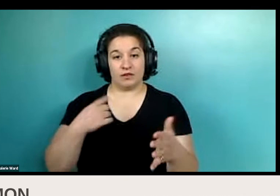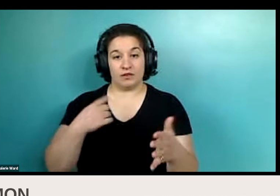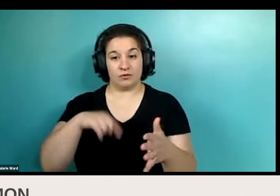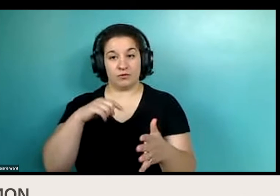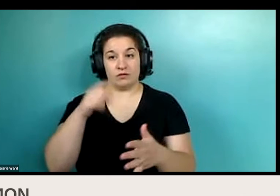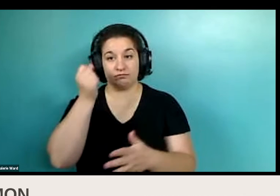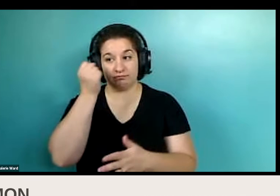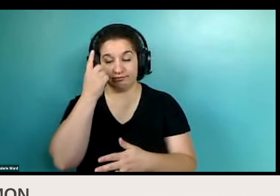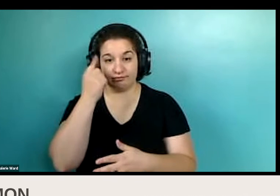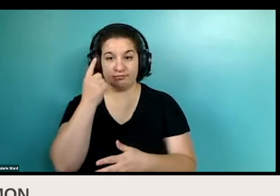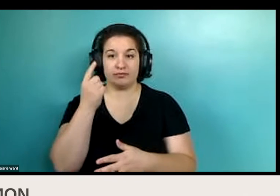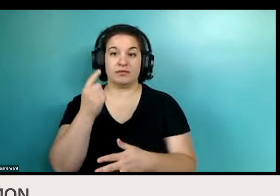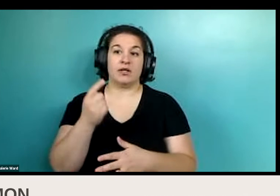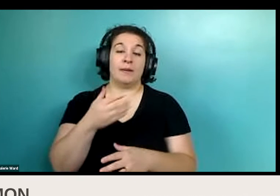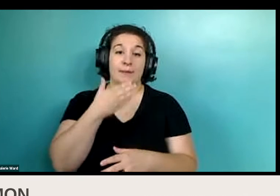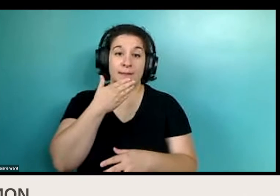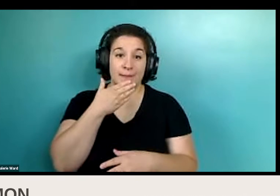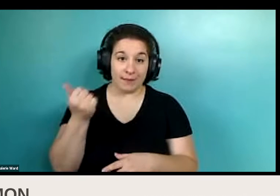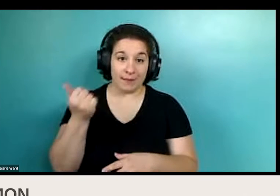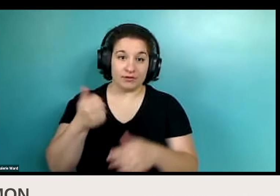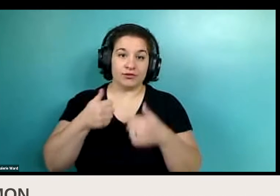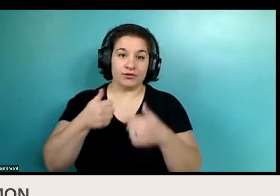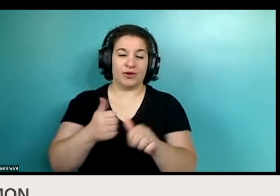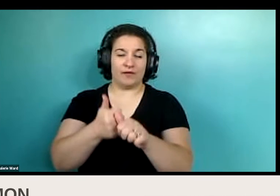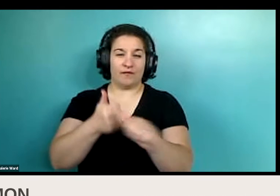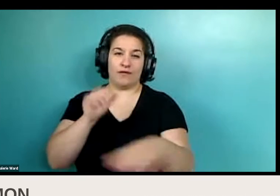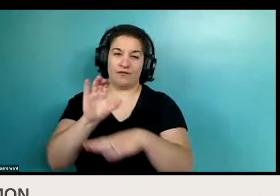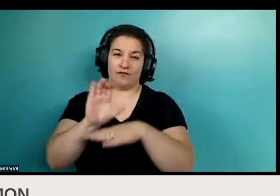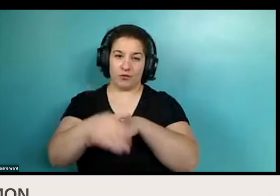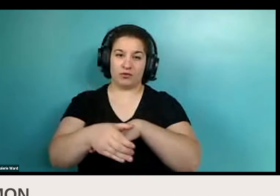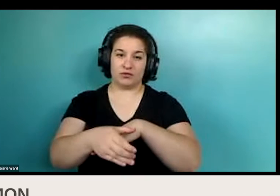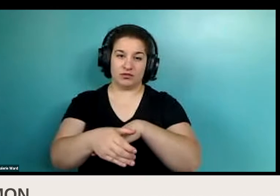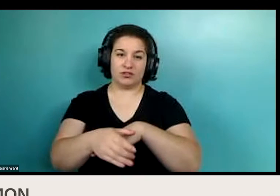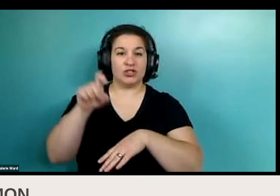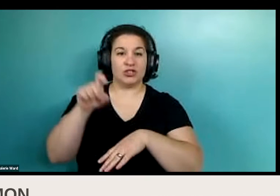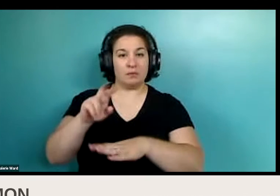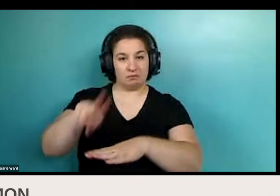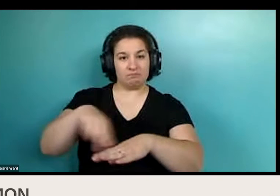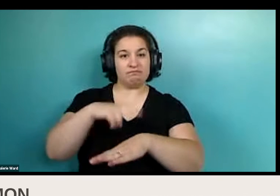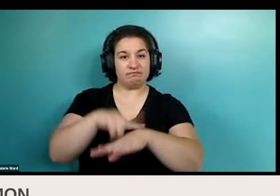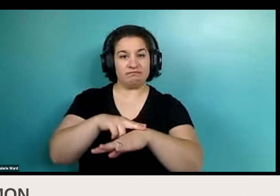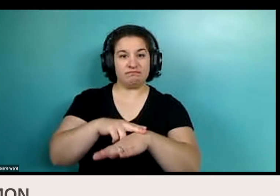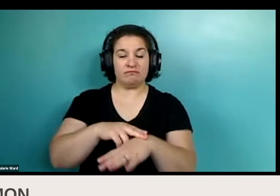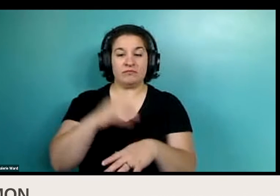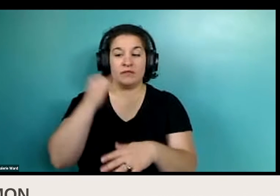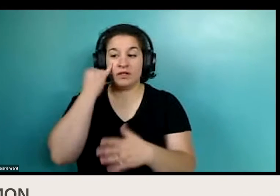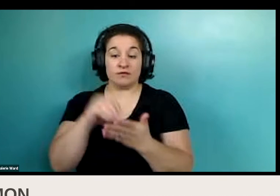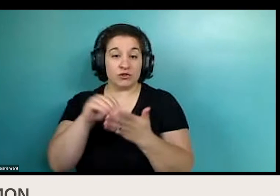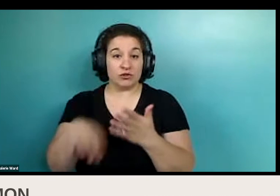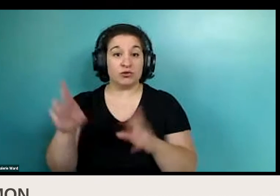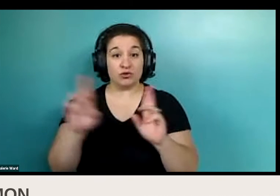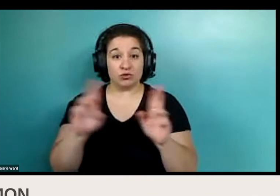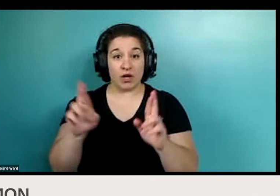kind of avoid forcing it though. Try to have it organic, be natural. When a student is ready to, they'll talk. and they might have